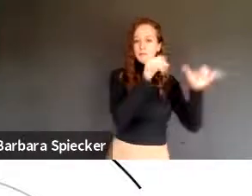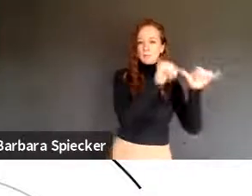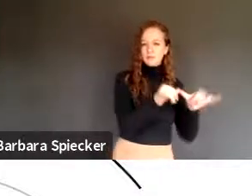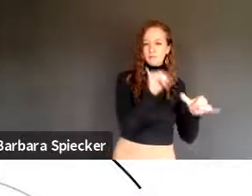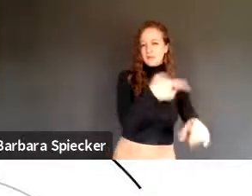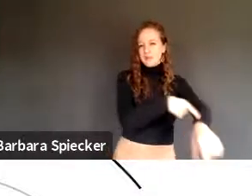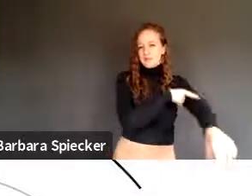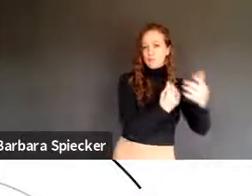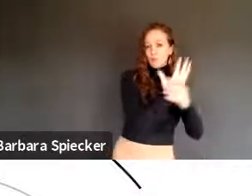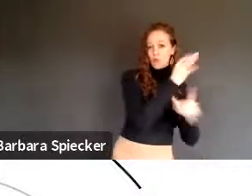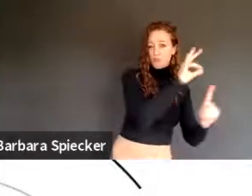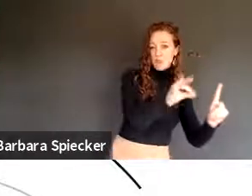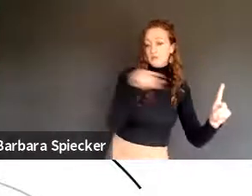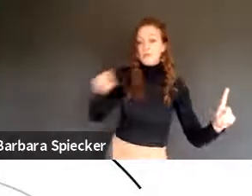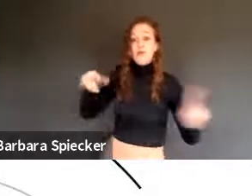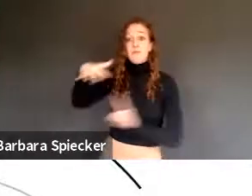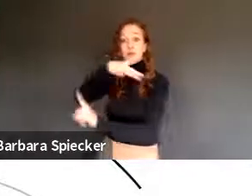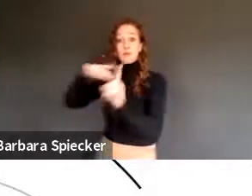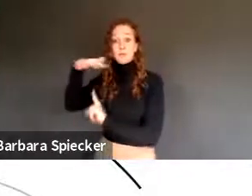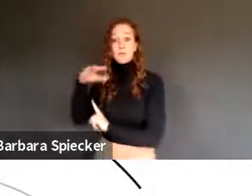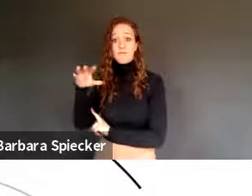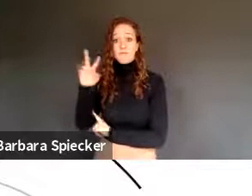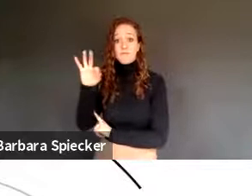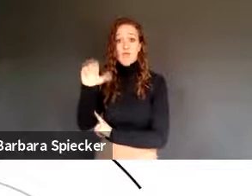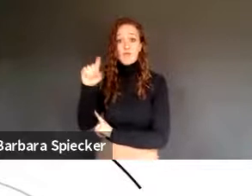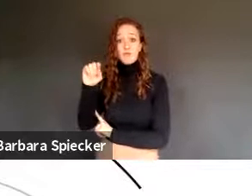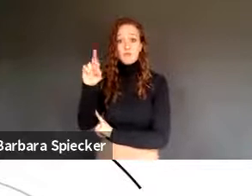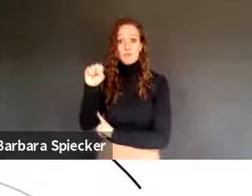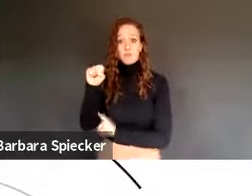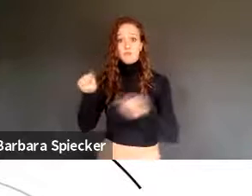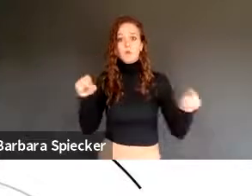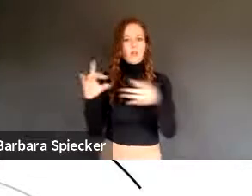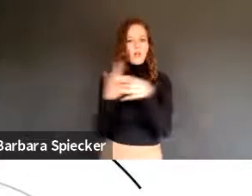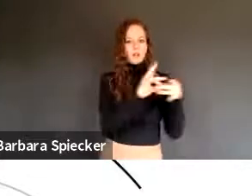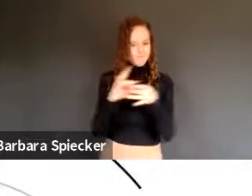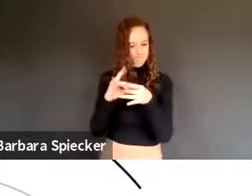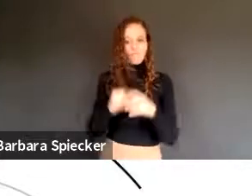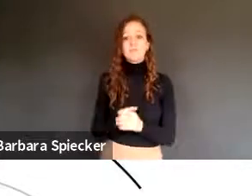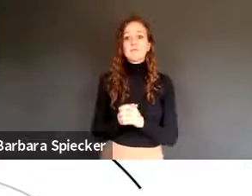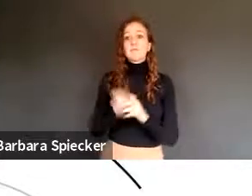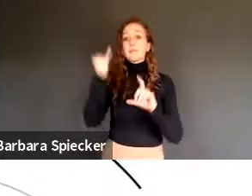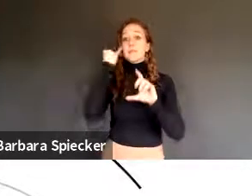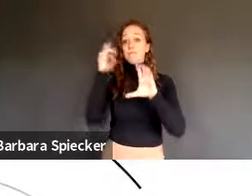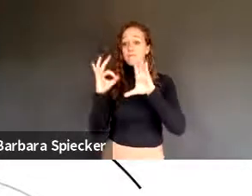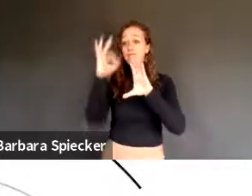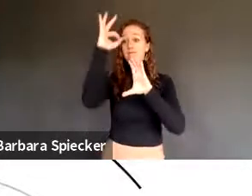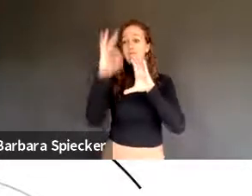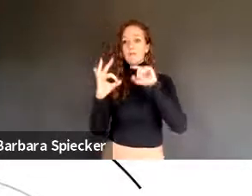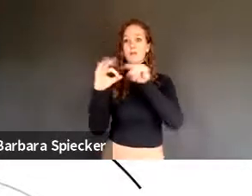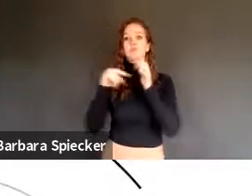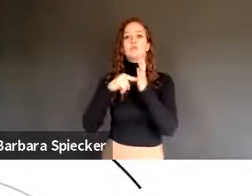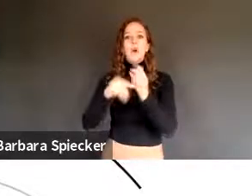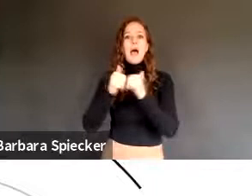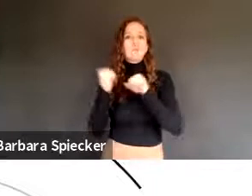The little empty circles show the correlation between those metrics, in this case, length and growth rate, and